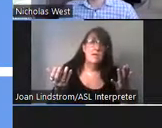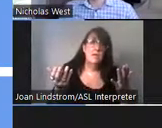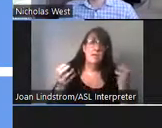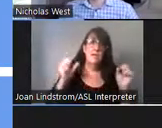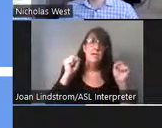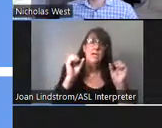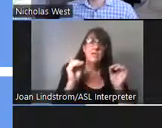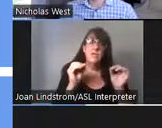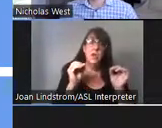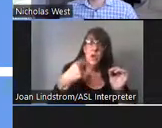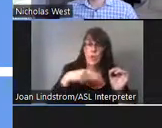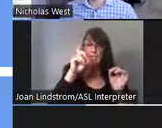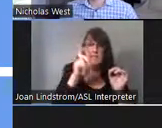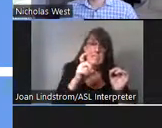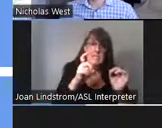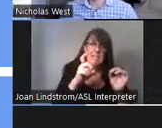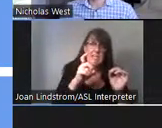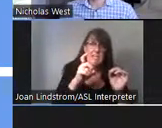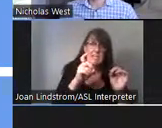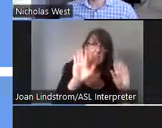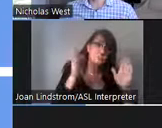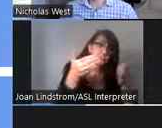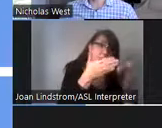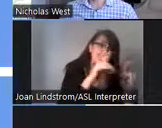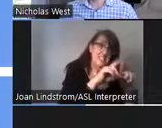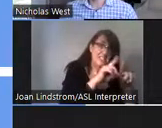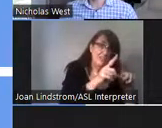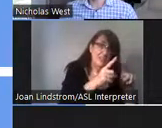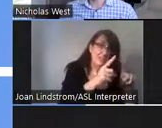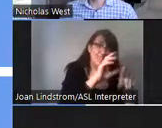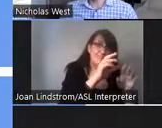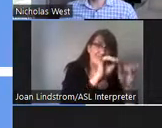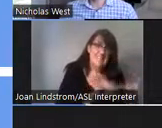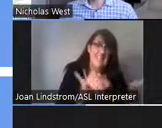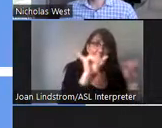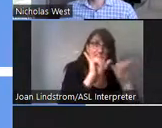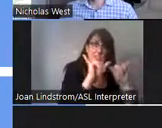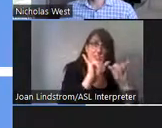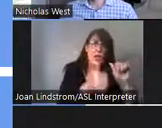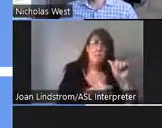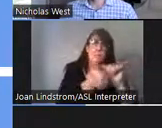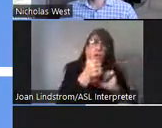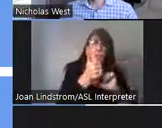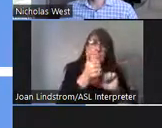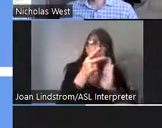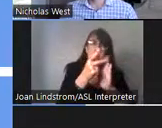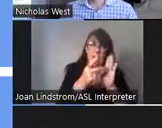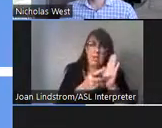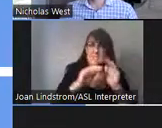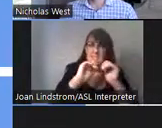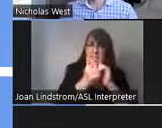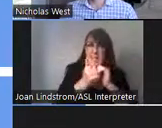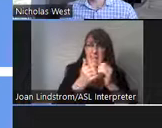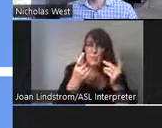And so we need to buy a little bit differently and have slightly different standards, mostly because the underlying policy on how you conduct